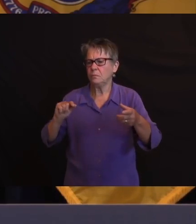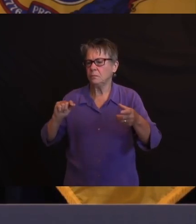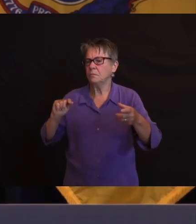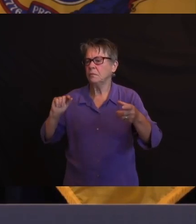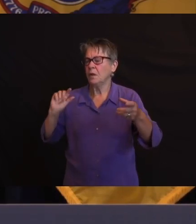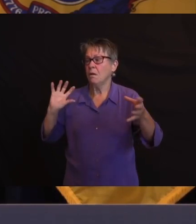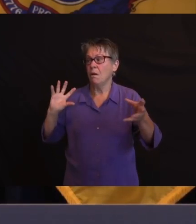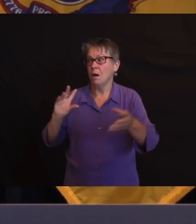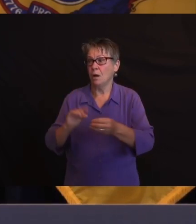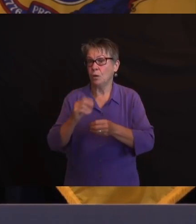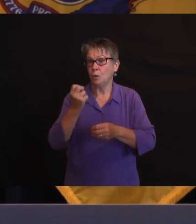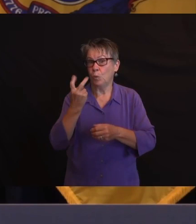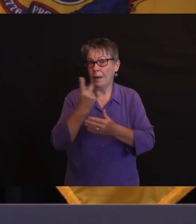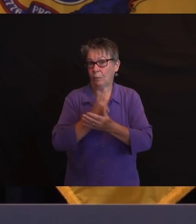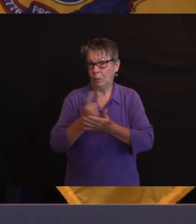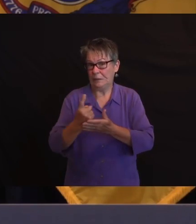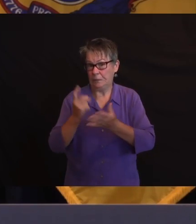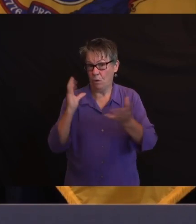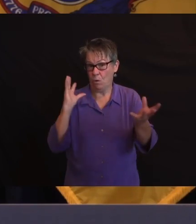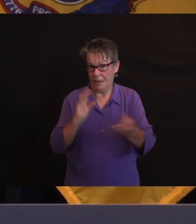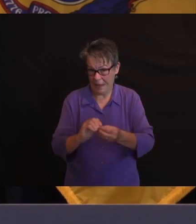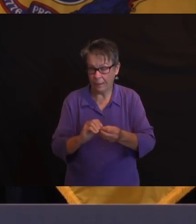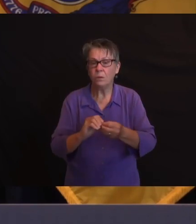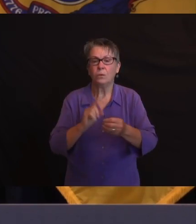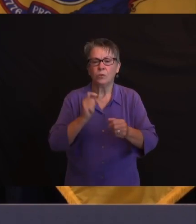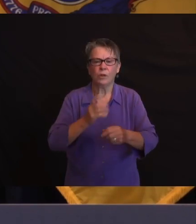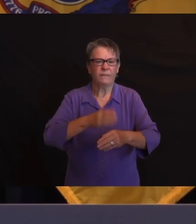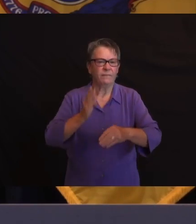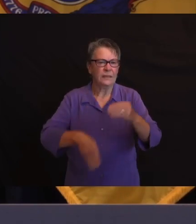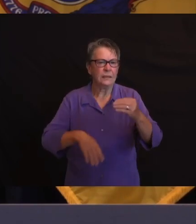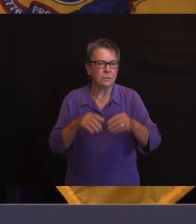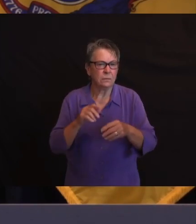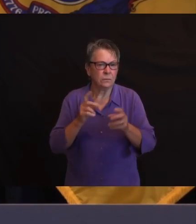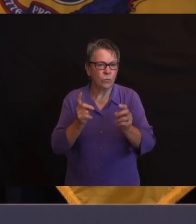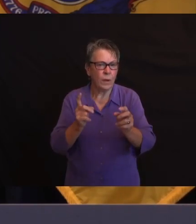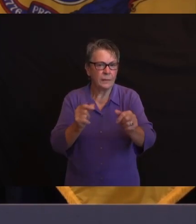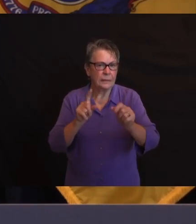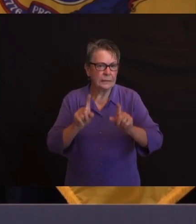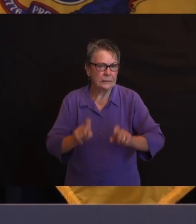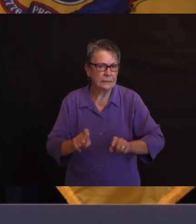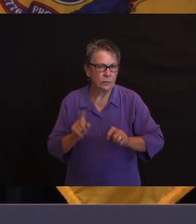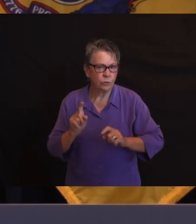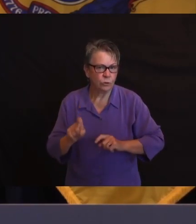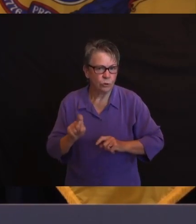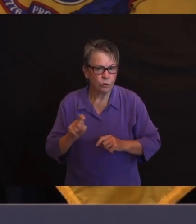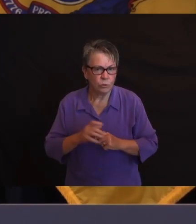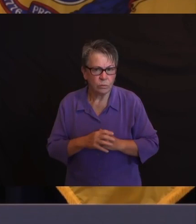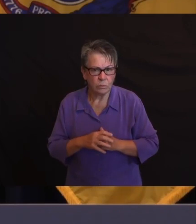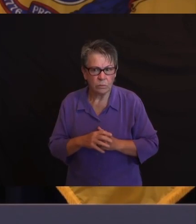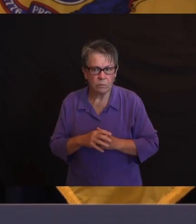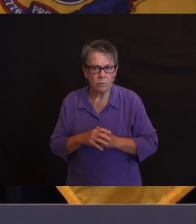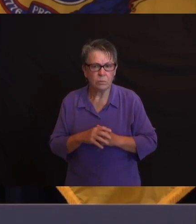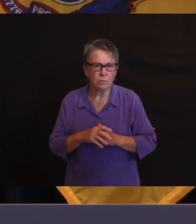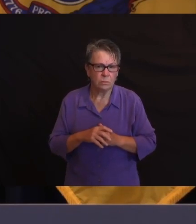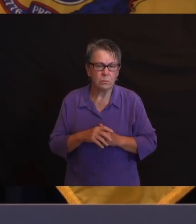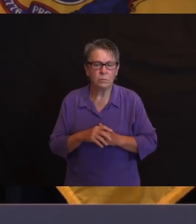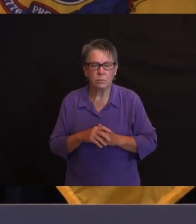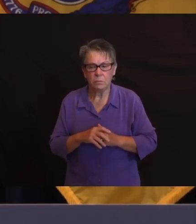50 and get you get something that looks like 25,000 plus or minus. Judy,